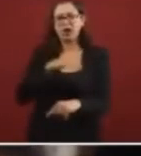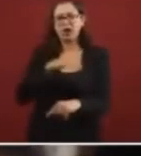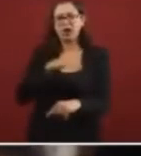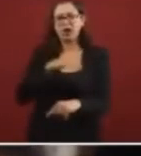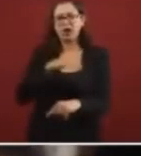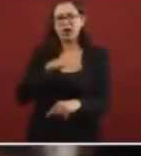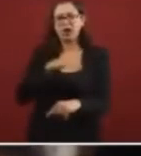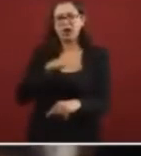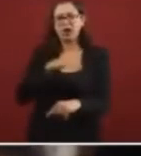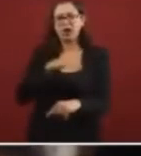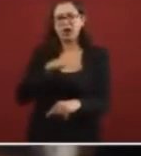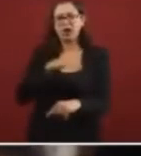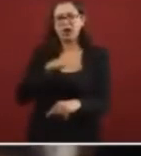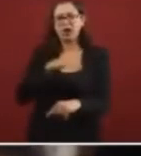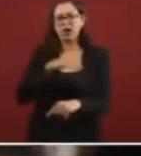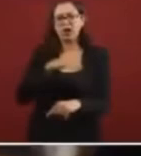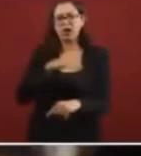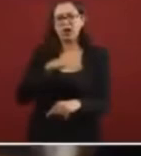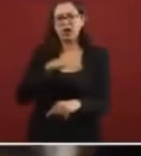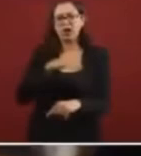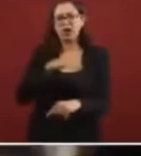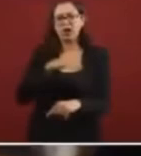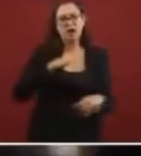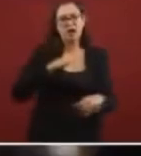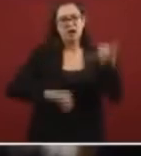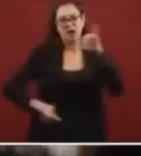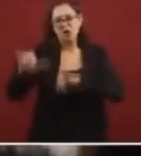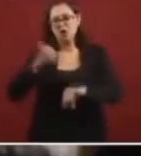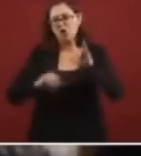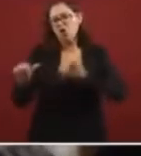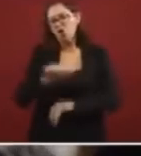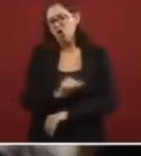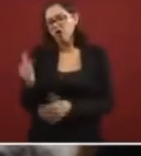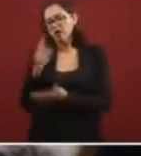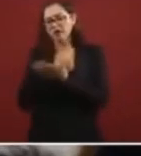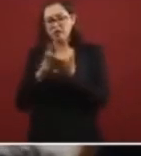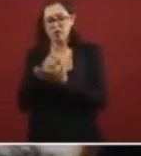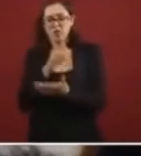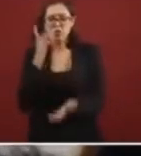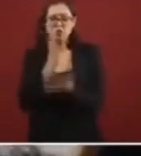laboratories, but of other drugs, not necessarily the